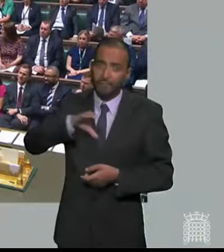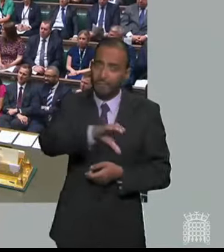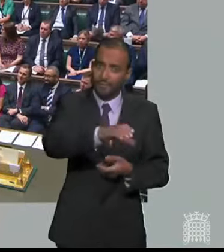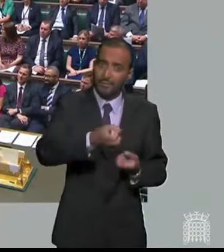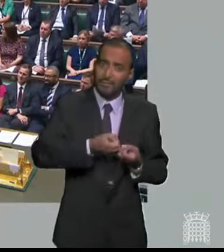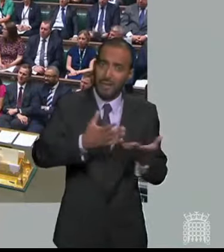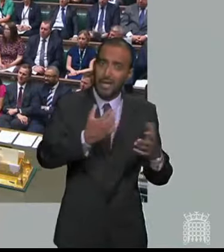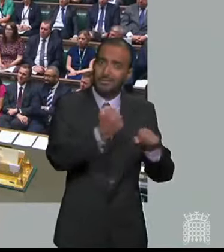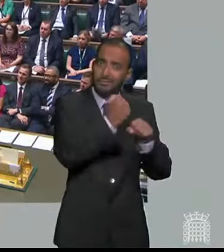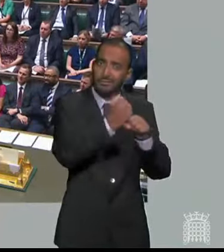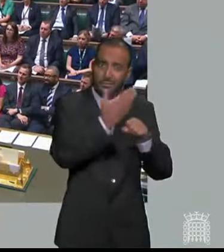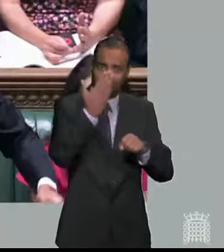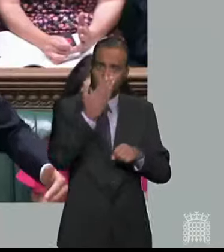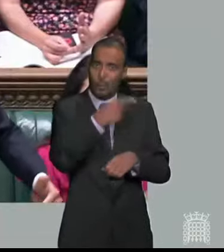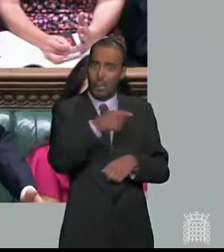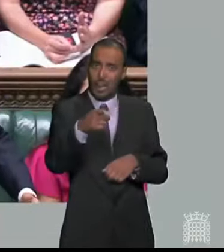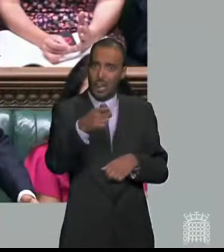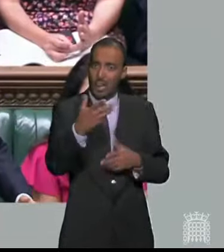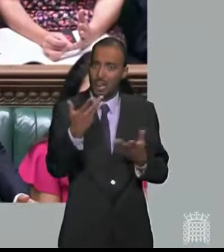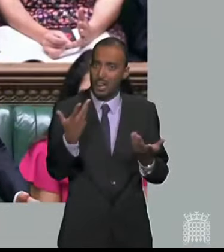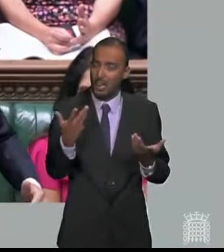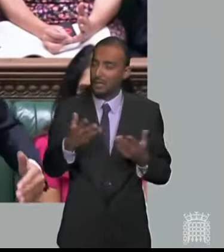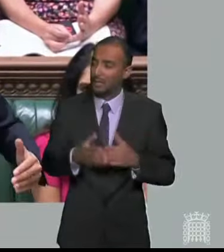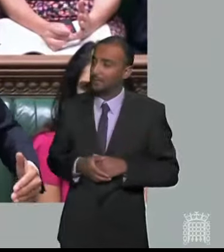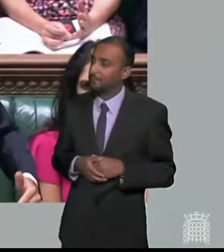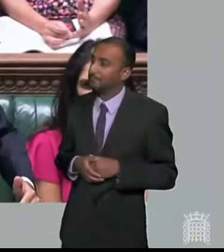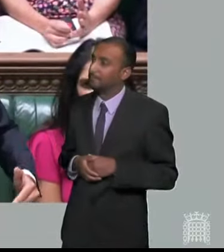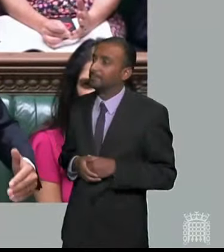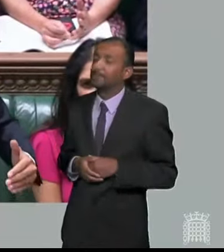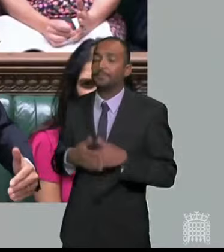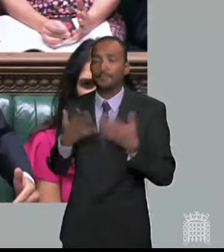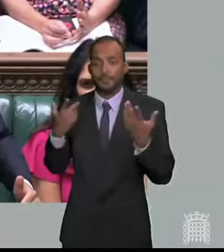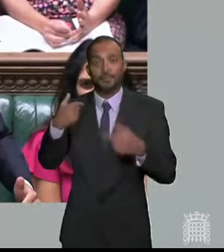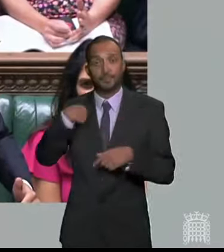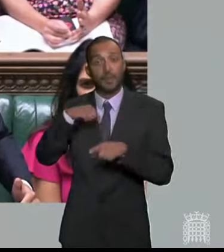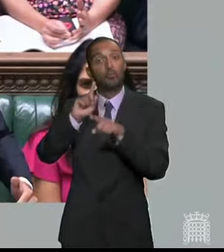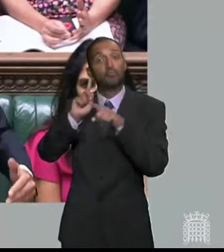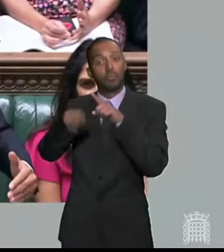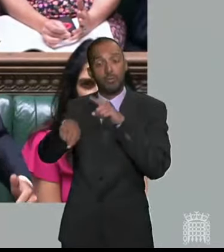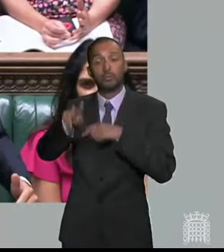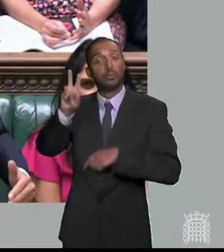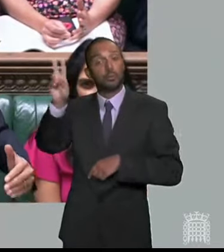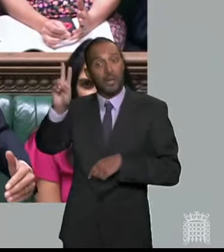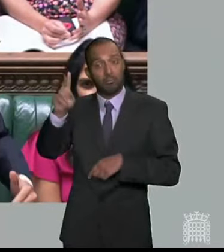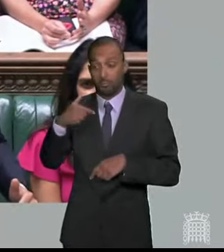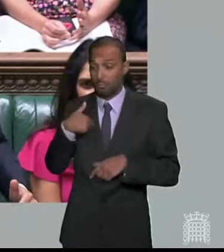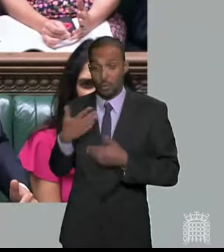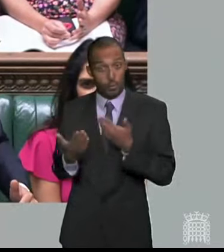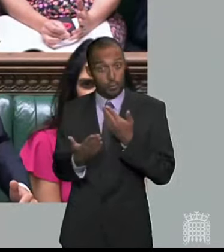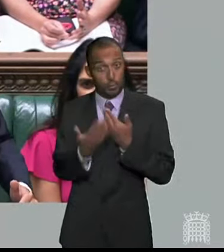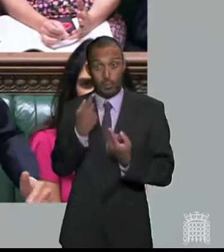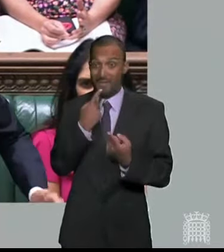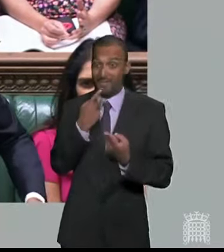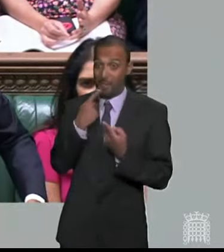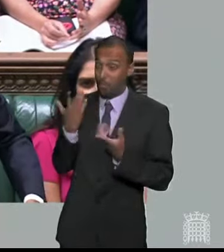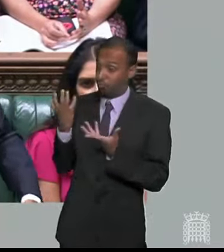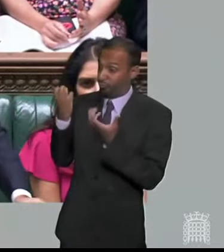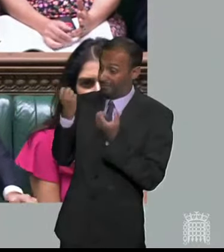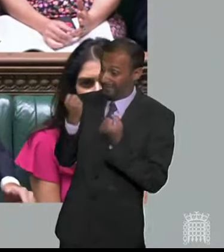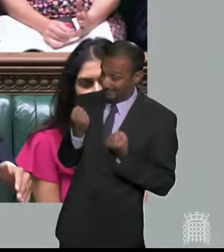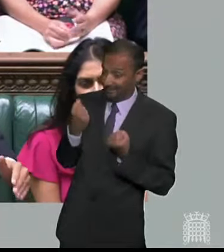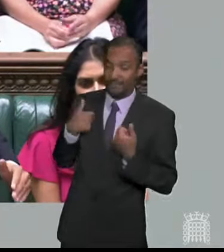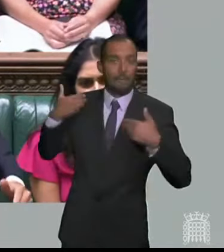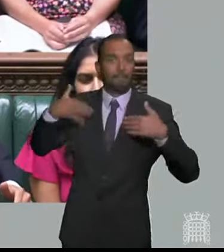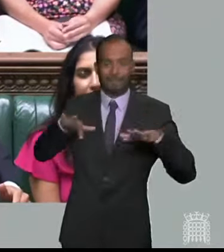Well, Mr. Speaker, what I'd say to parents is, in the receipt of new information, we have acted decisively to ensure